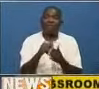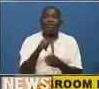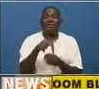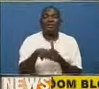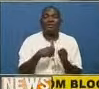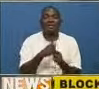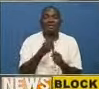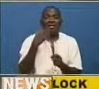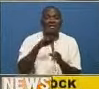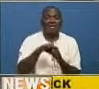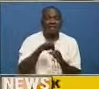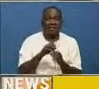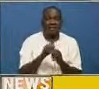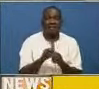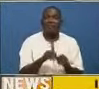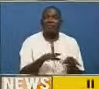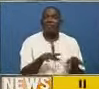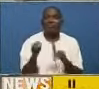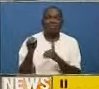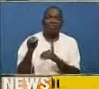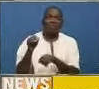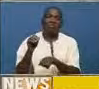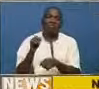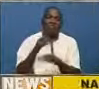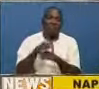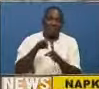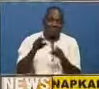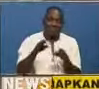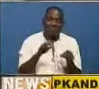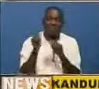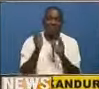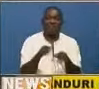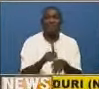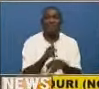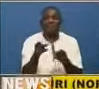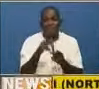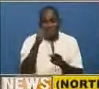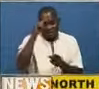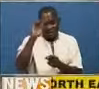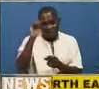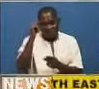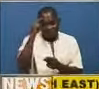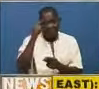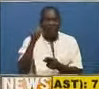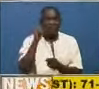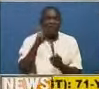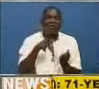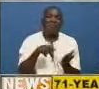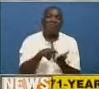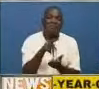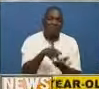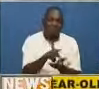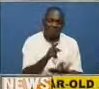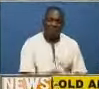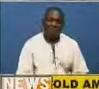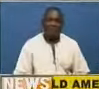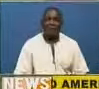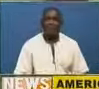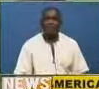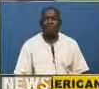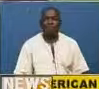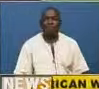2020 elections left site immediately after the election, claiming that the government had not been able to honor